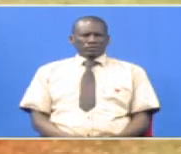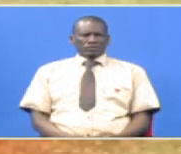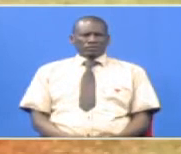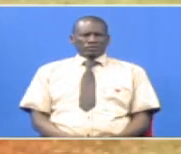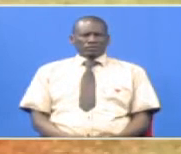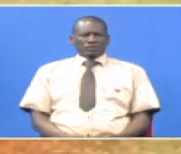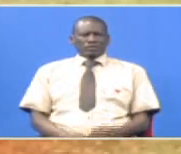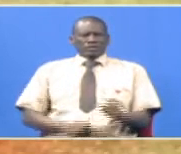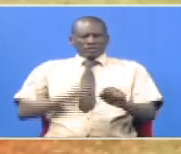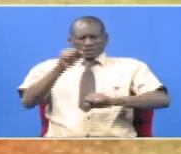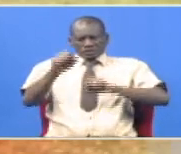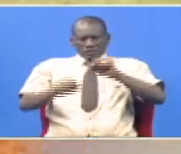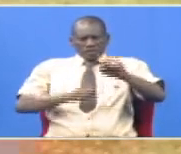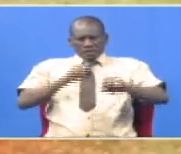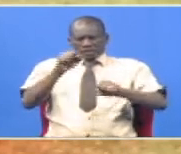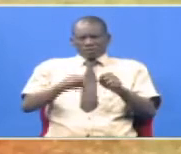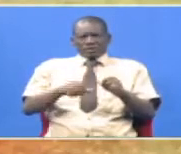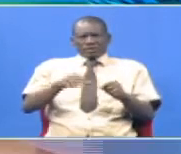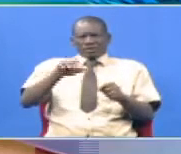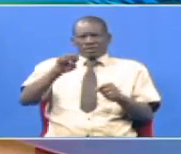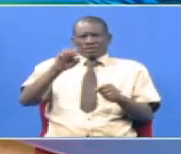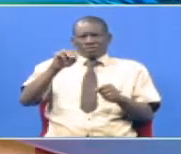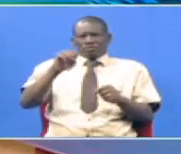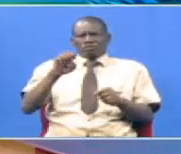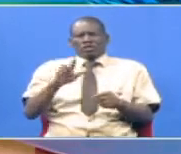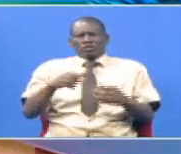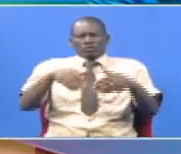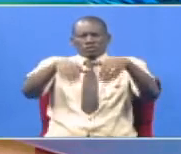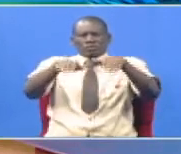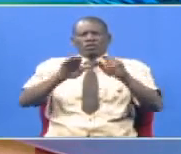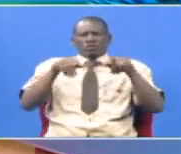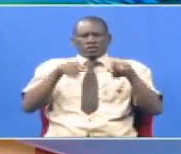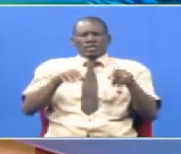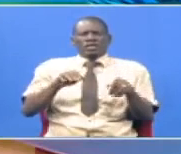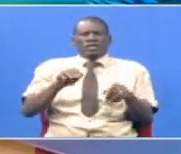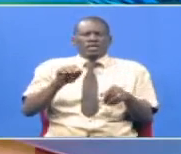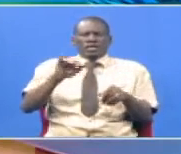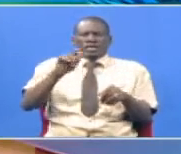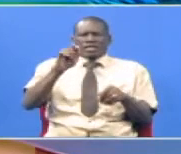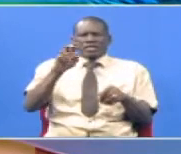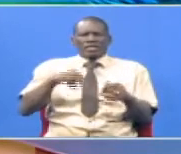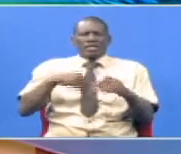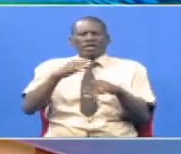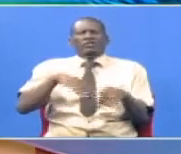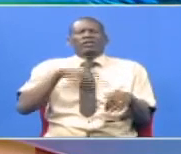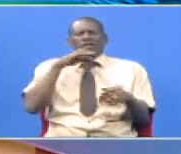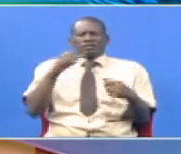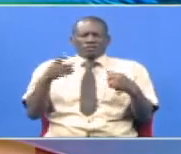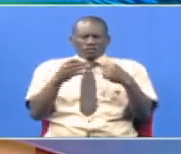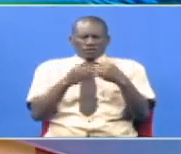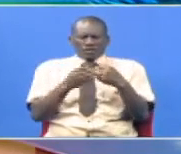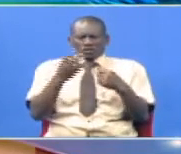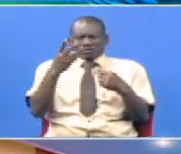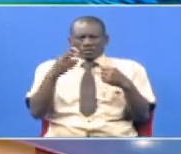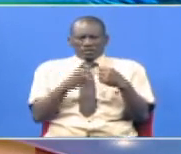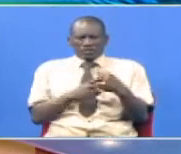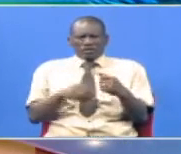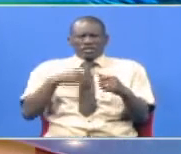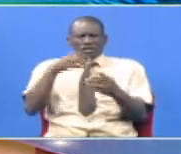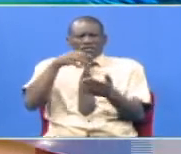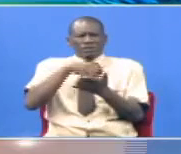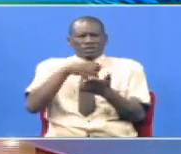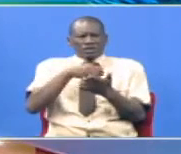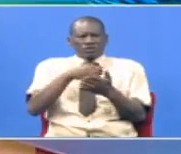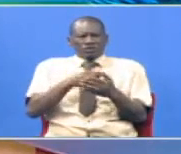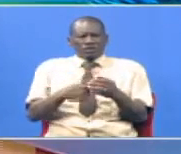Cyclist Suleiman Kangangi was laid to rest today in Iten in the county of Elgeyo, Marakwet, after he died on August 27th after being involved in